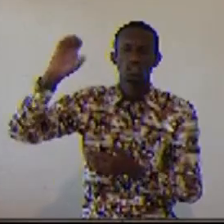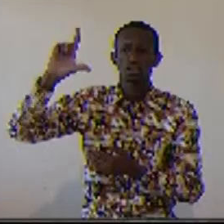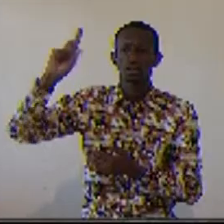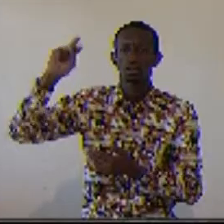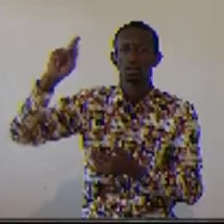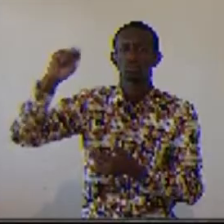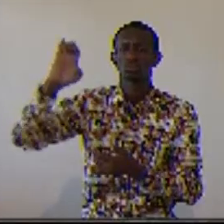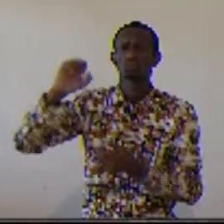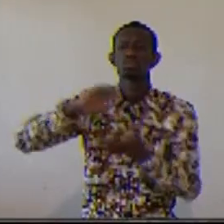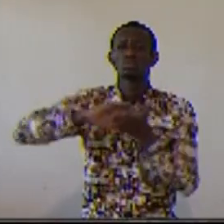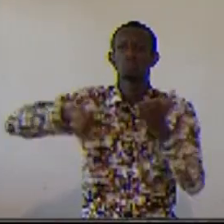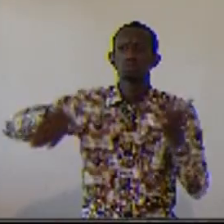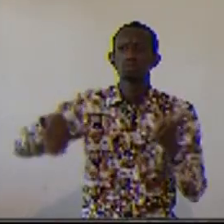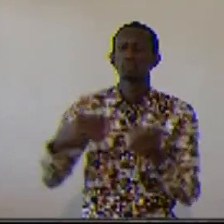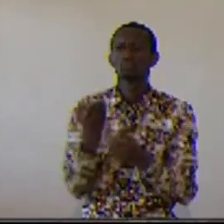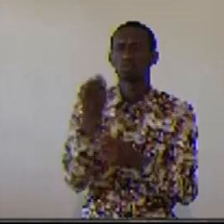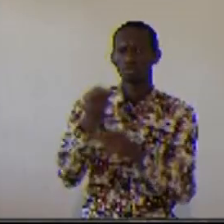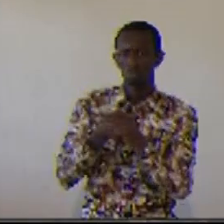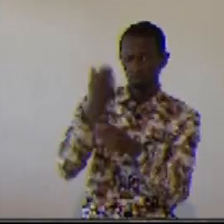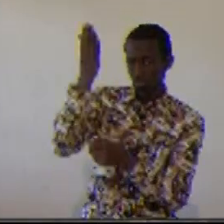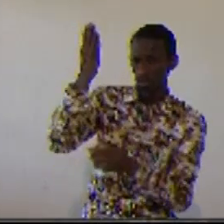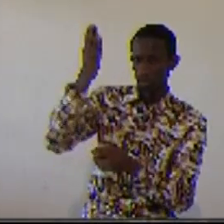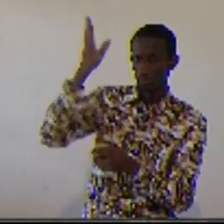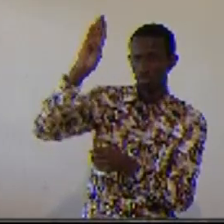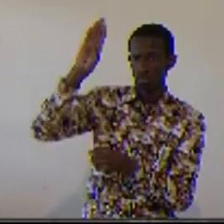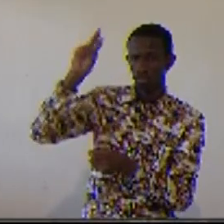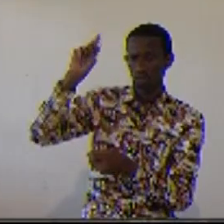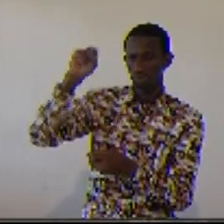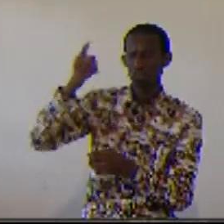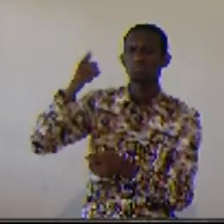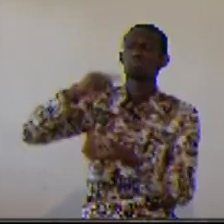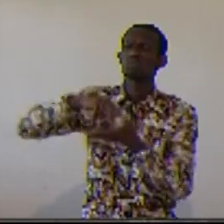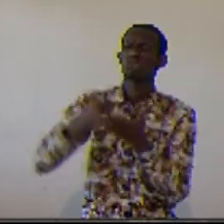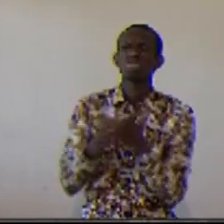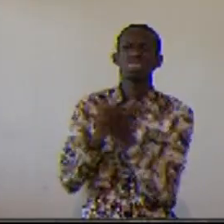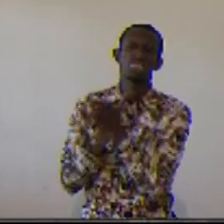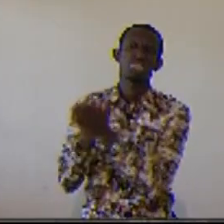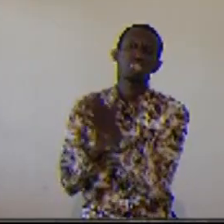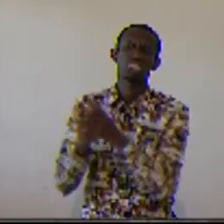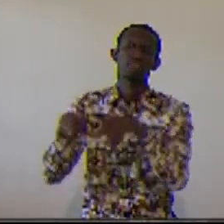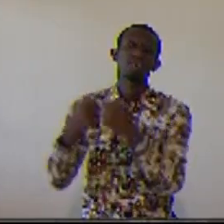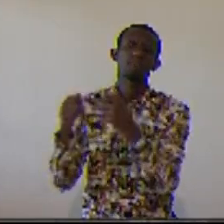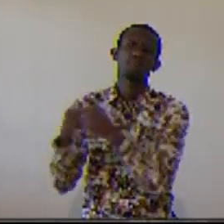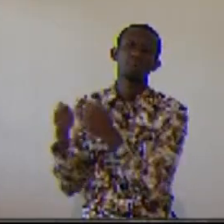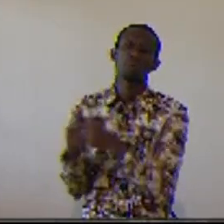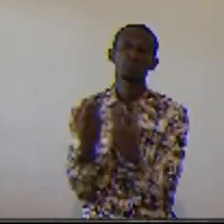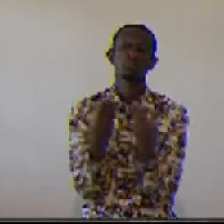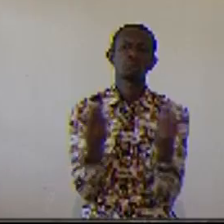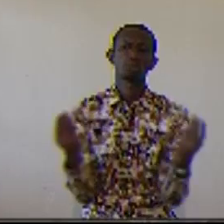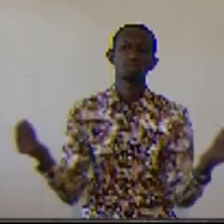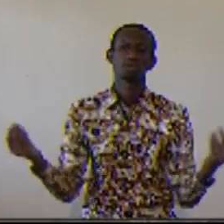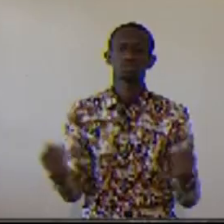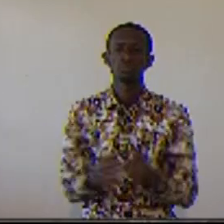And if they are pulled away from the bond, it means it can easily break away. So electron